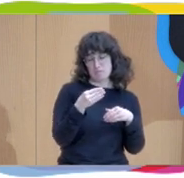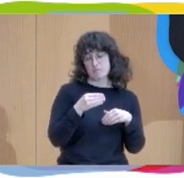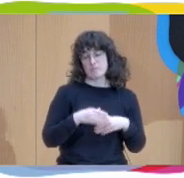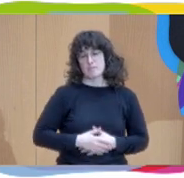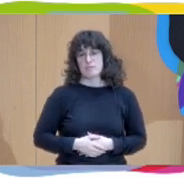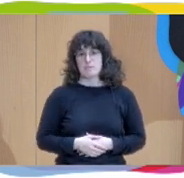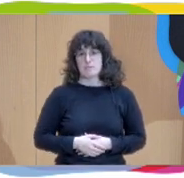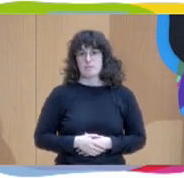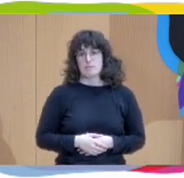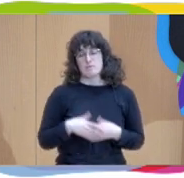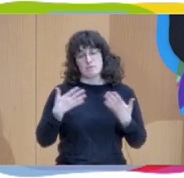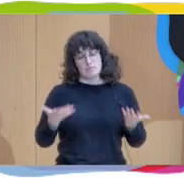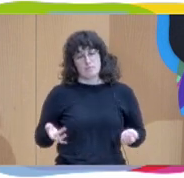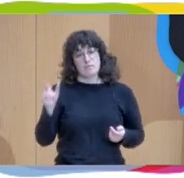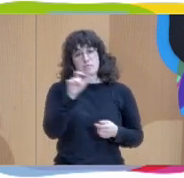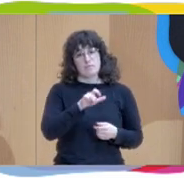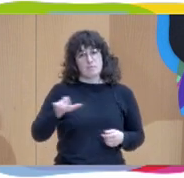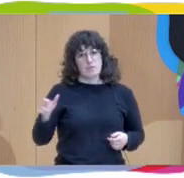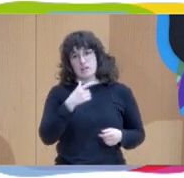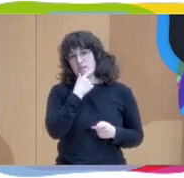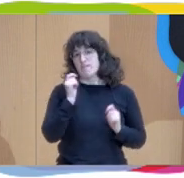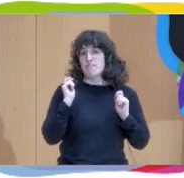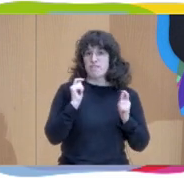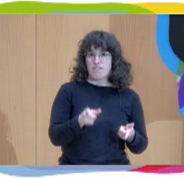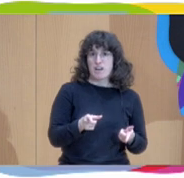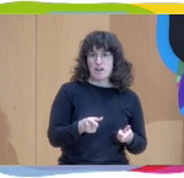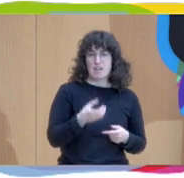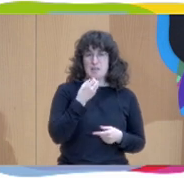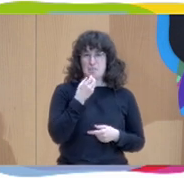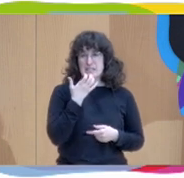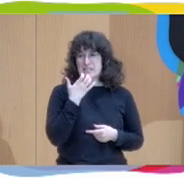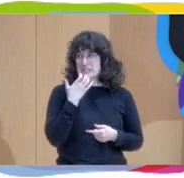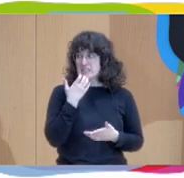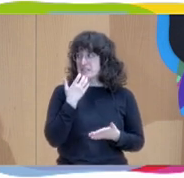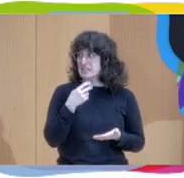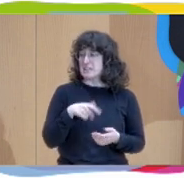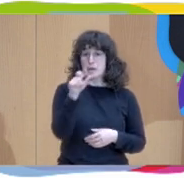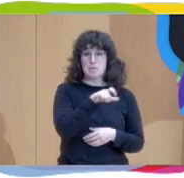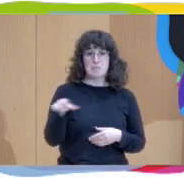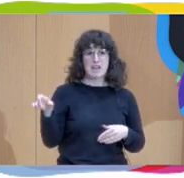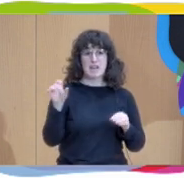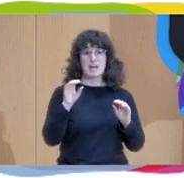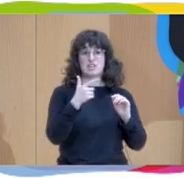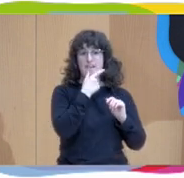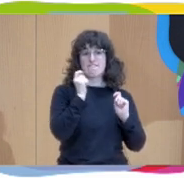Please, facilitators, stand up. We will give you an applause. And you who are at home, please stand up too.